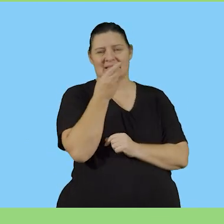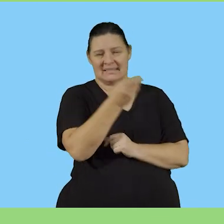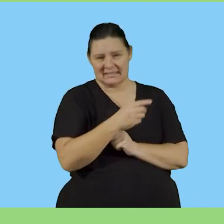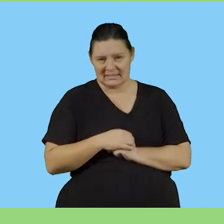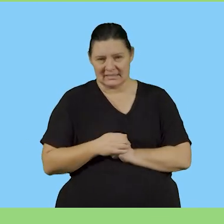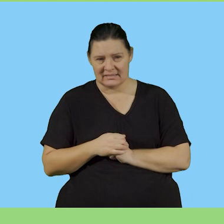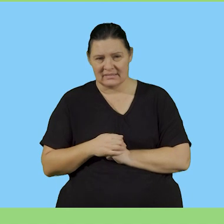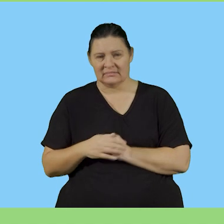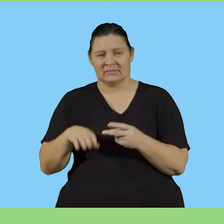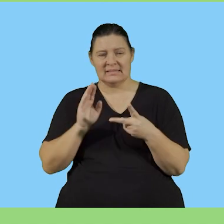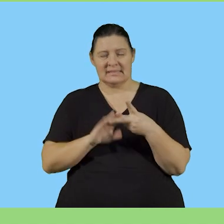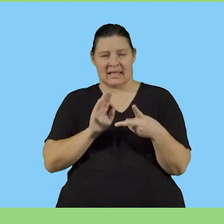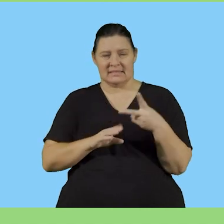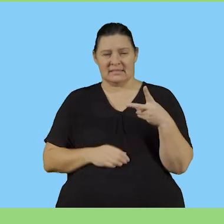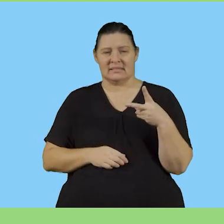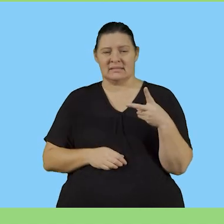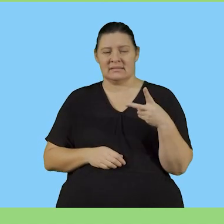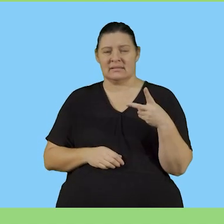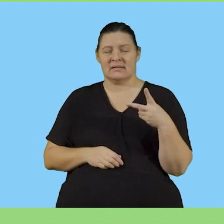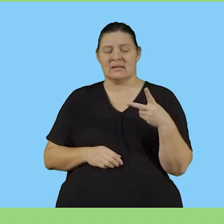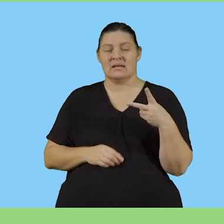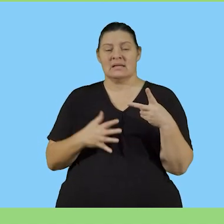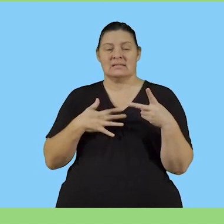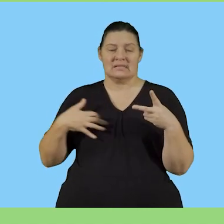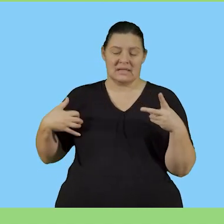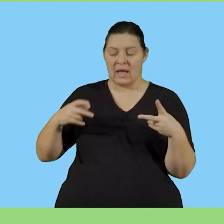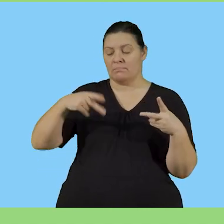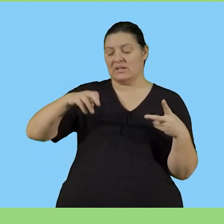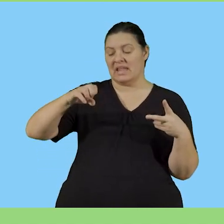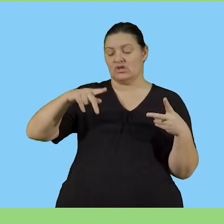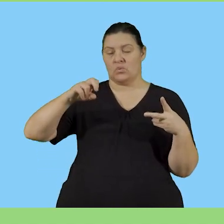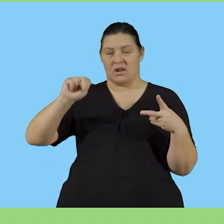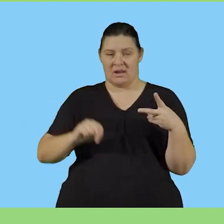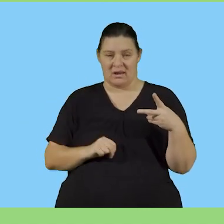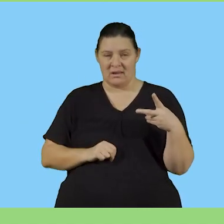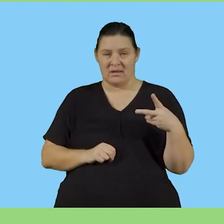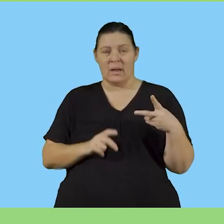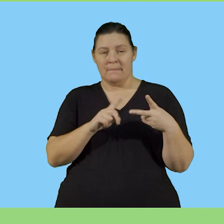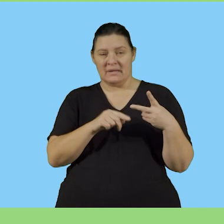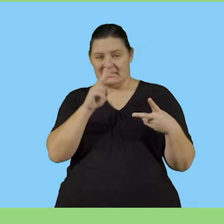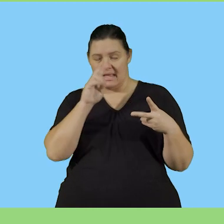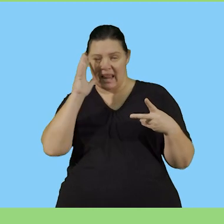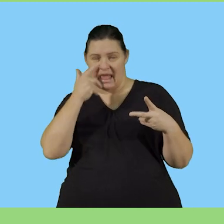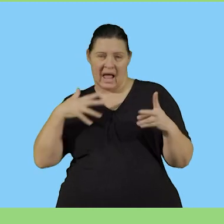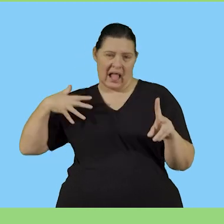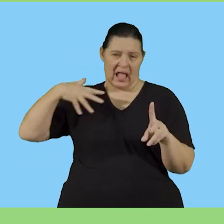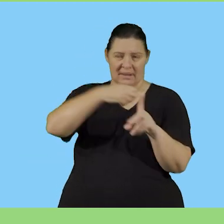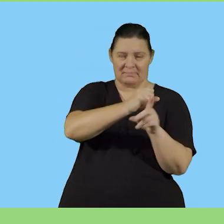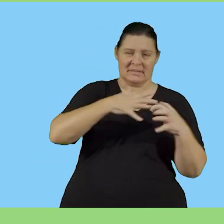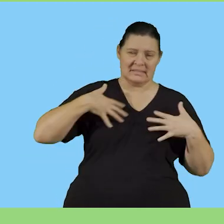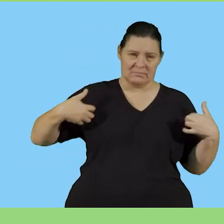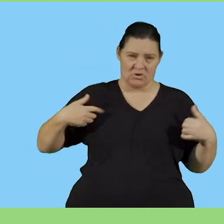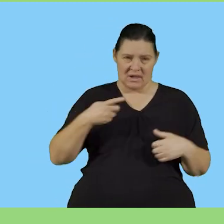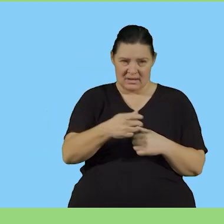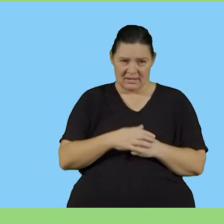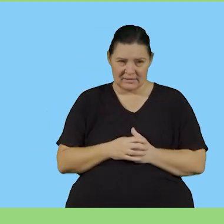eating the same animal here. Then the second one that we spoke of was predation. So predation, as you can see in